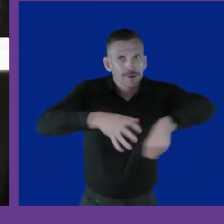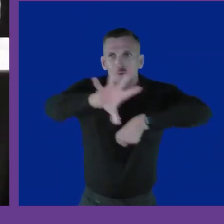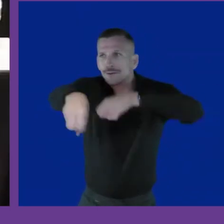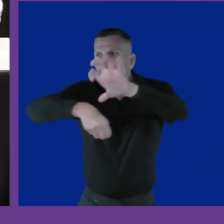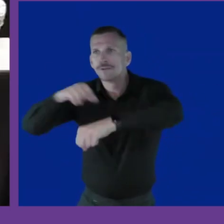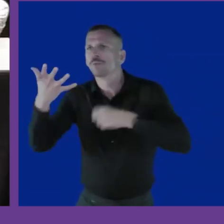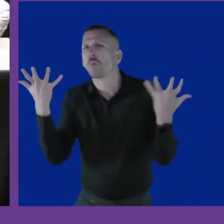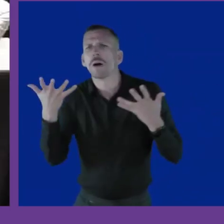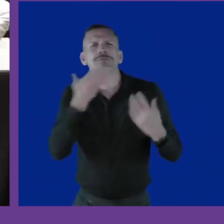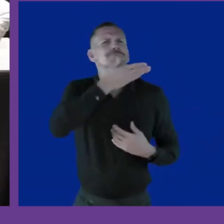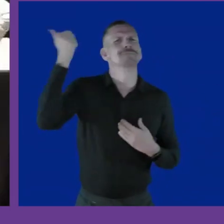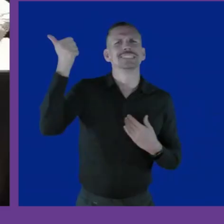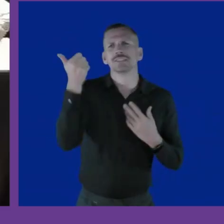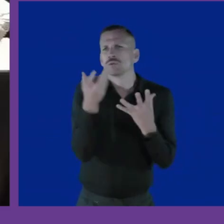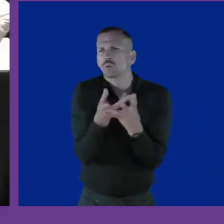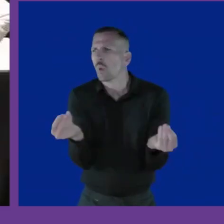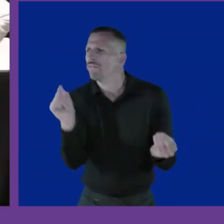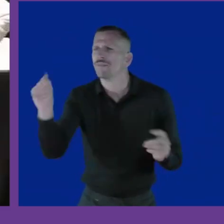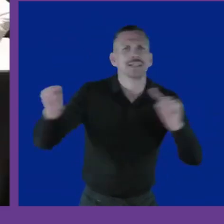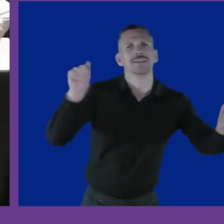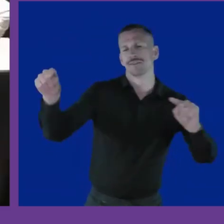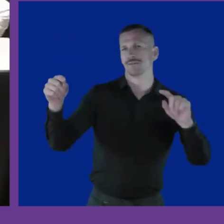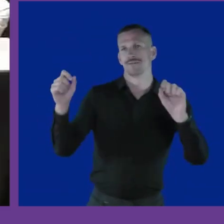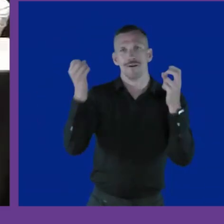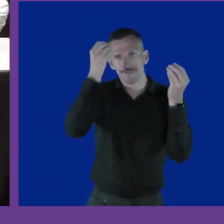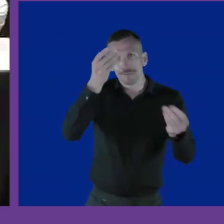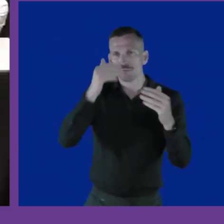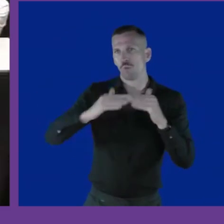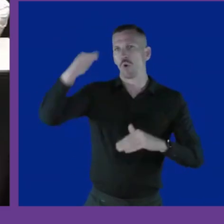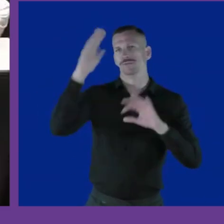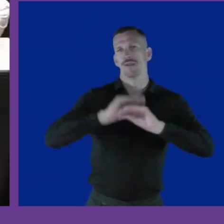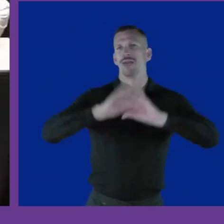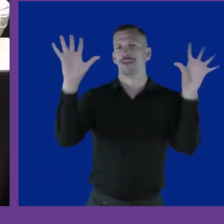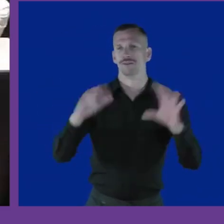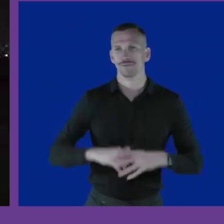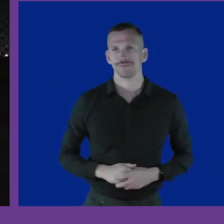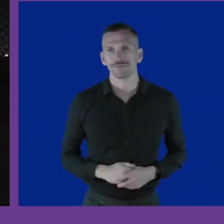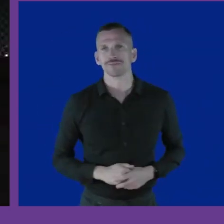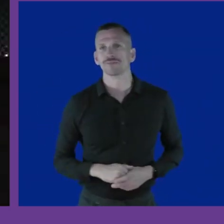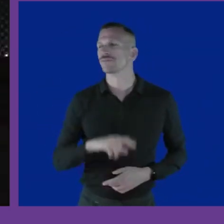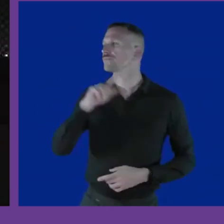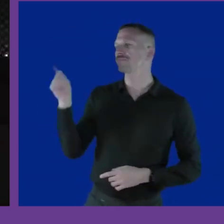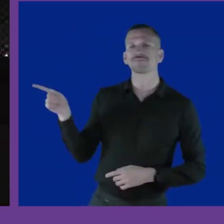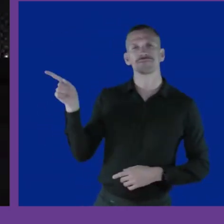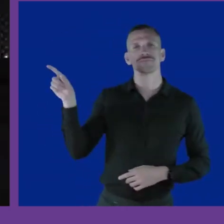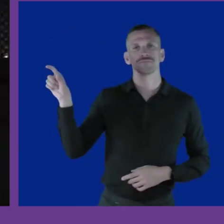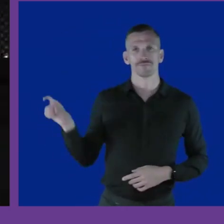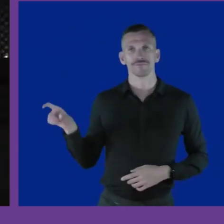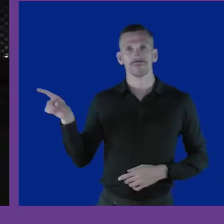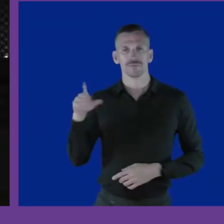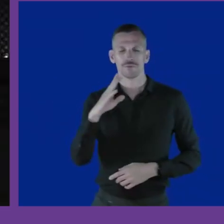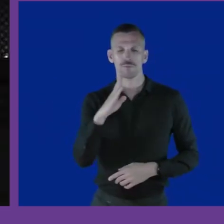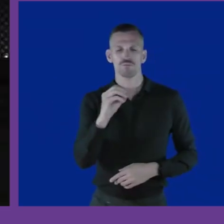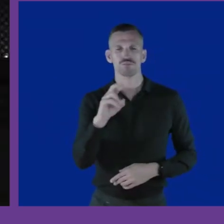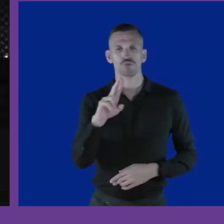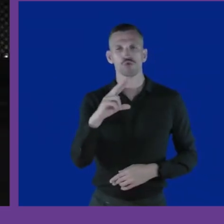Any comment? Just briefly, I also agree with the point that was made. I think this is not, unique